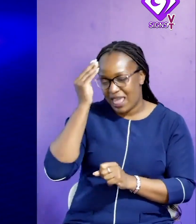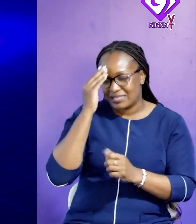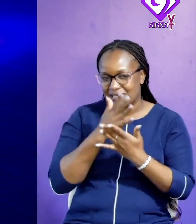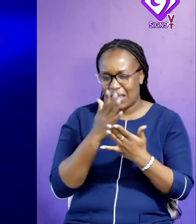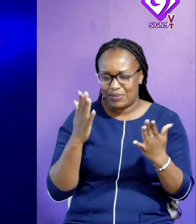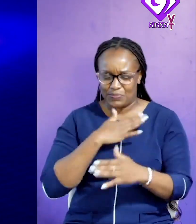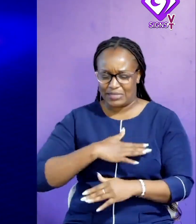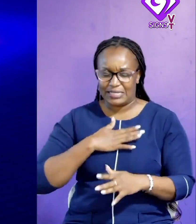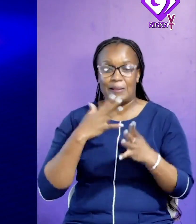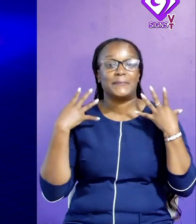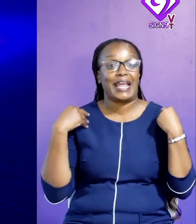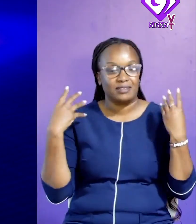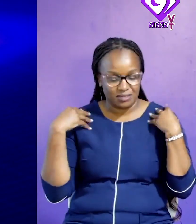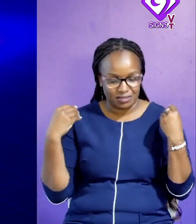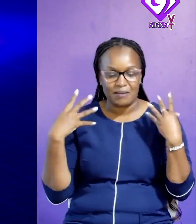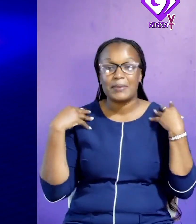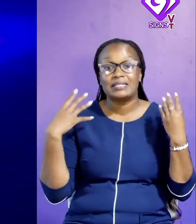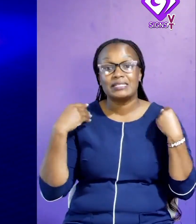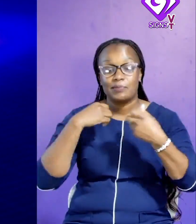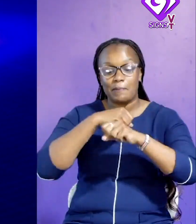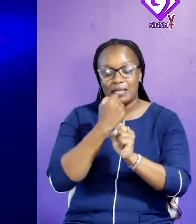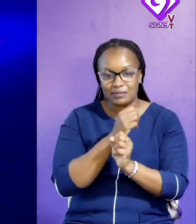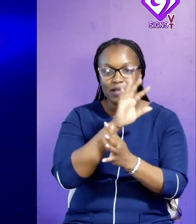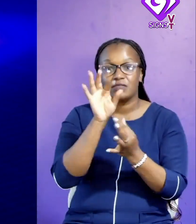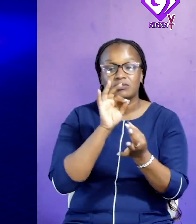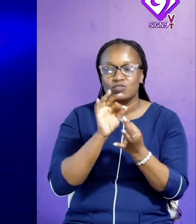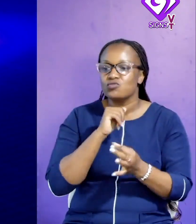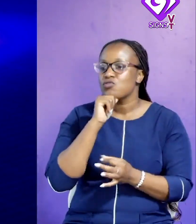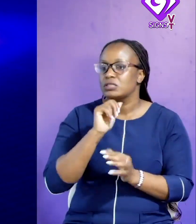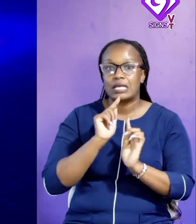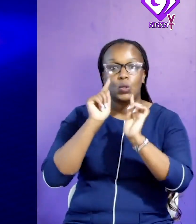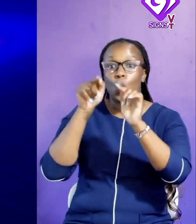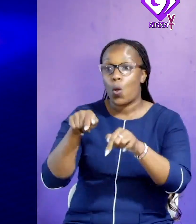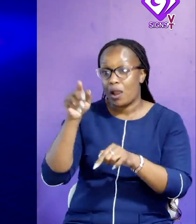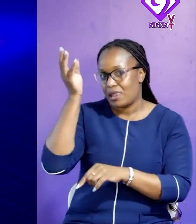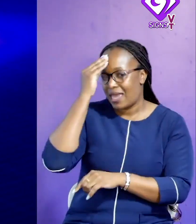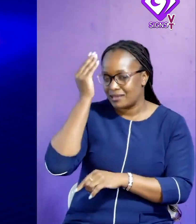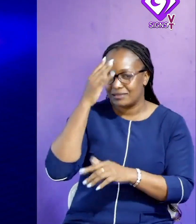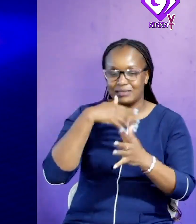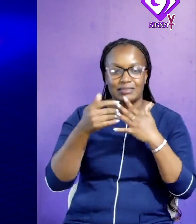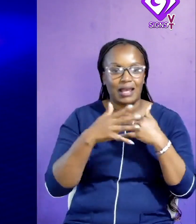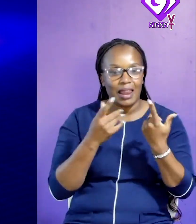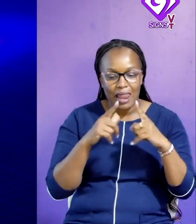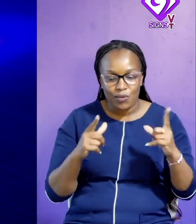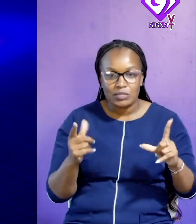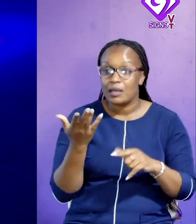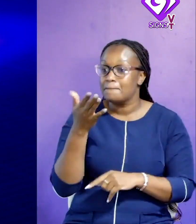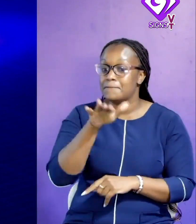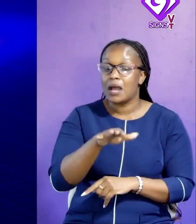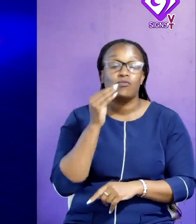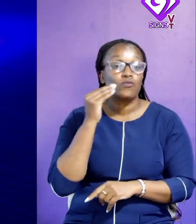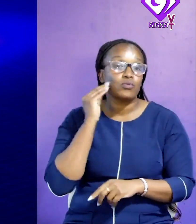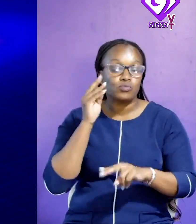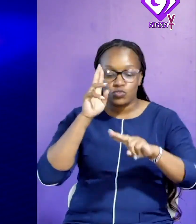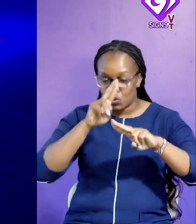Practice make perfect. Richard ametuambia kuwa don't go and learn sign language and then you come back home and just sit around knowing